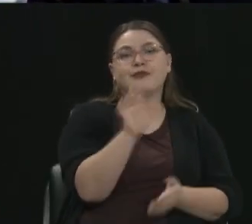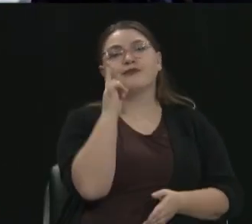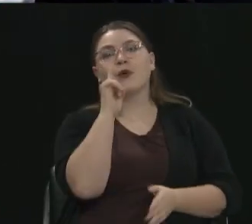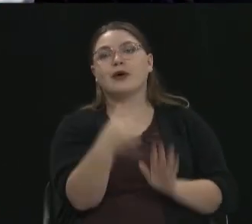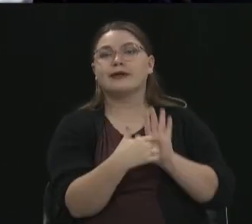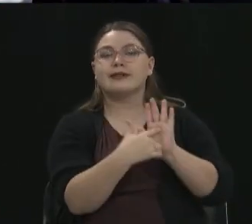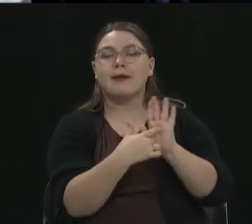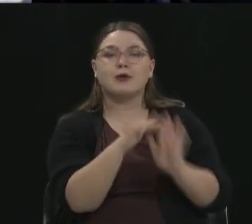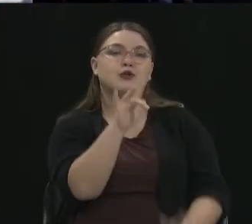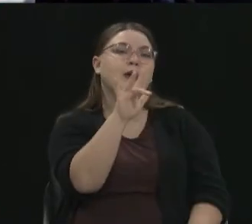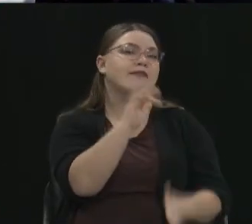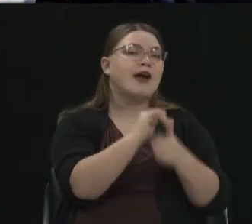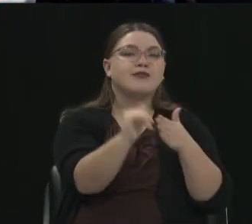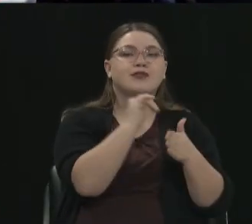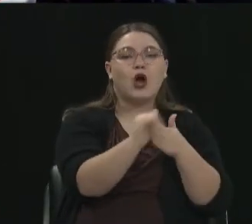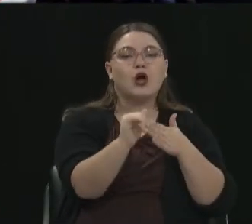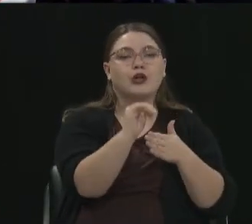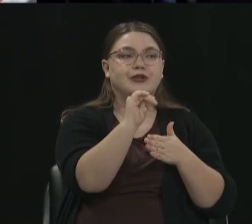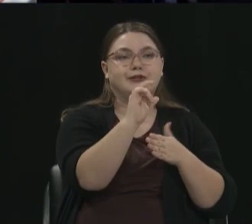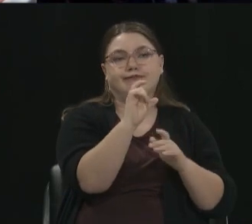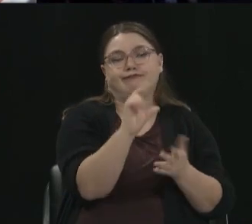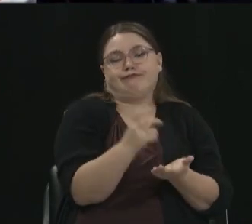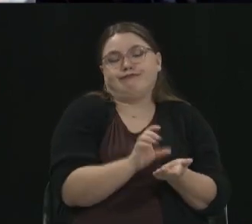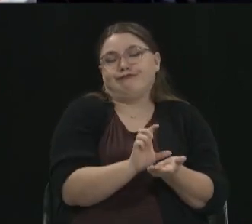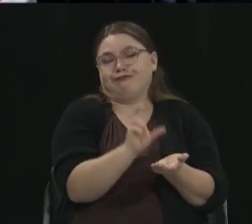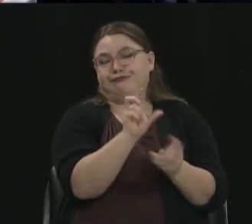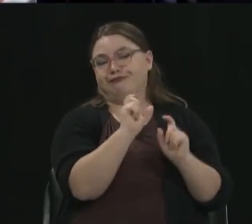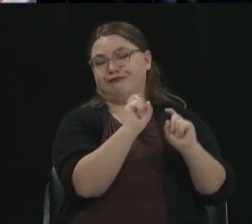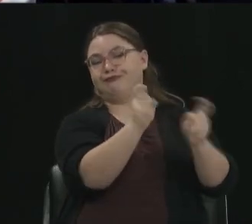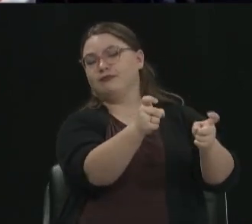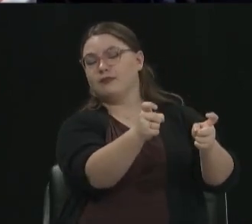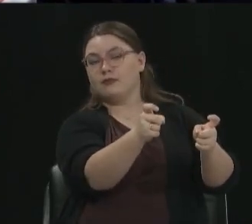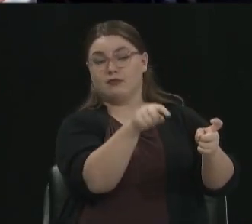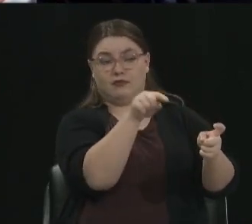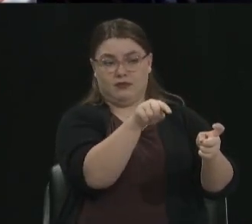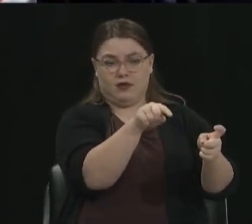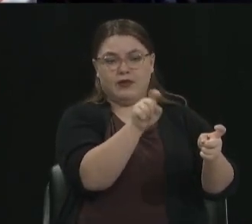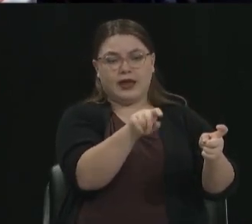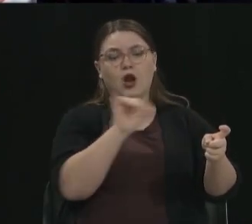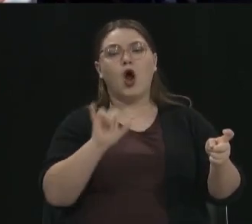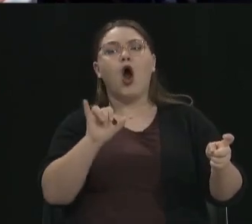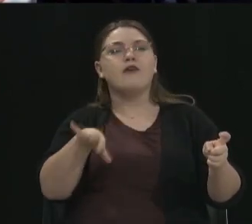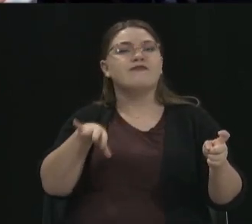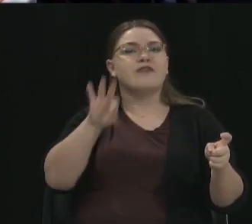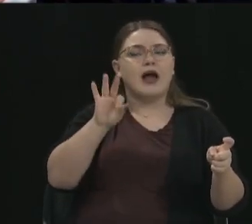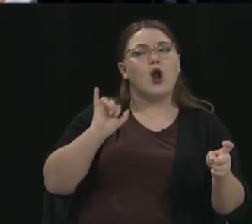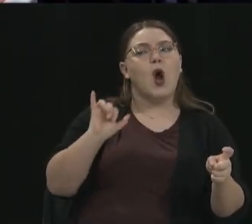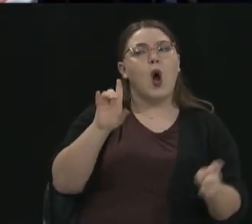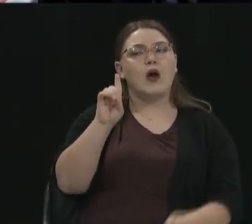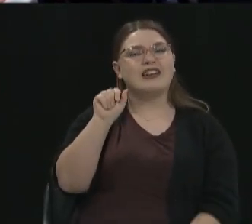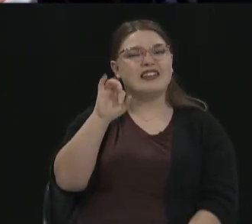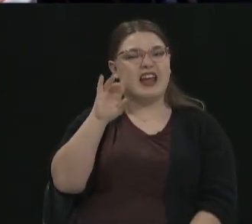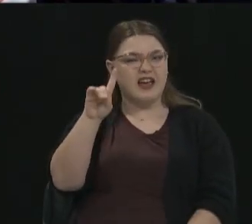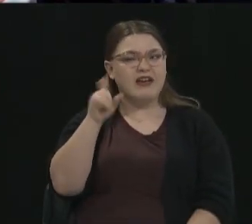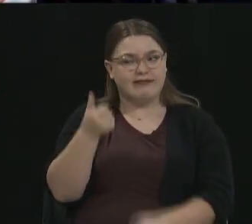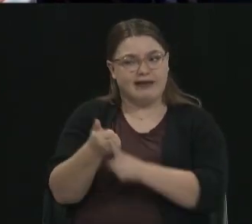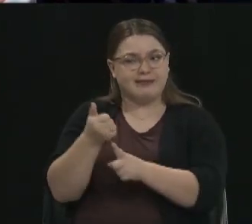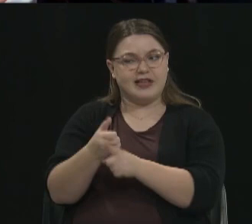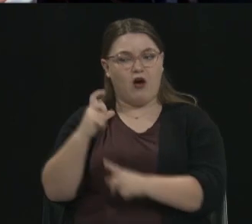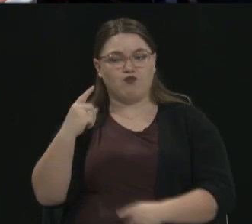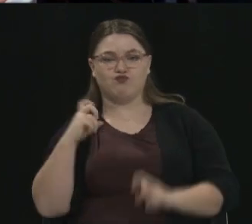check that I give to whoever I might prefer would be able to be tracked, and they would say, okay, we know that David made this contribution